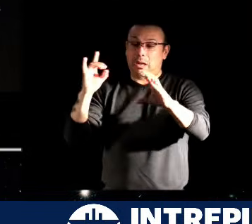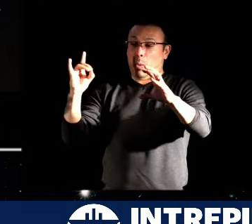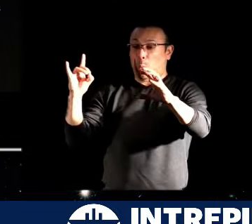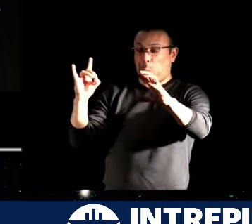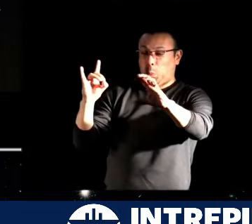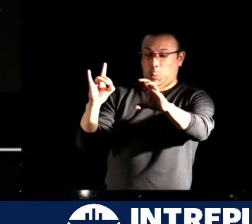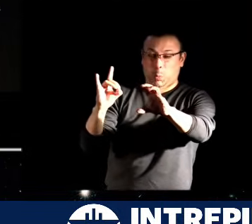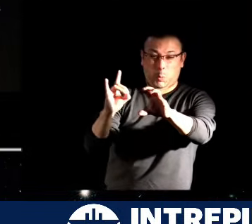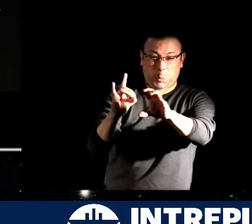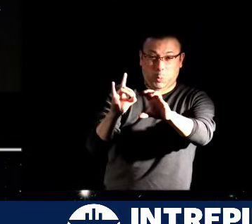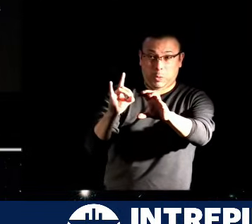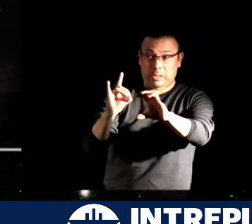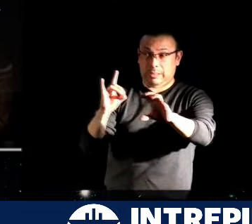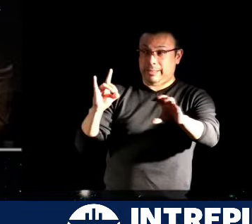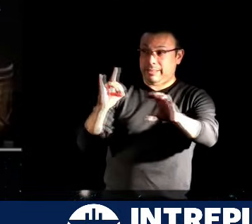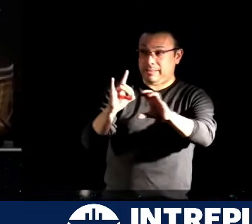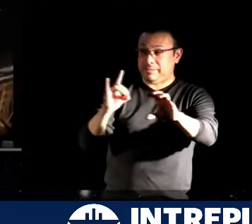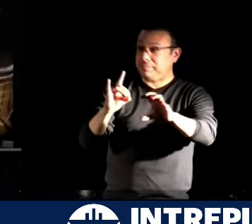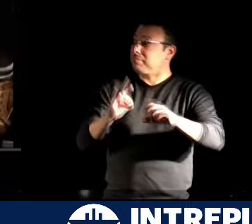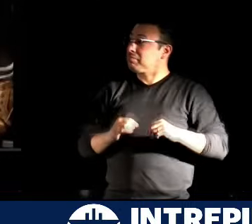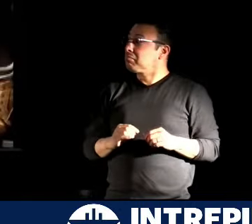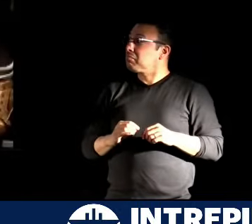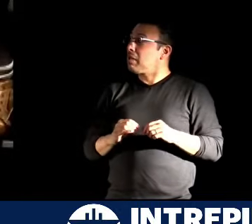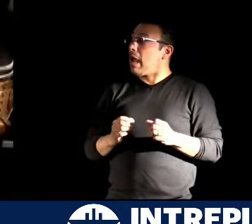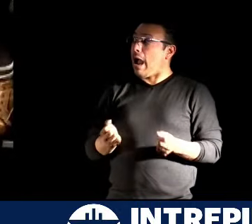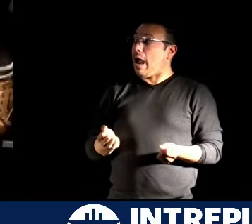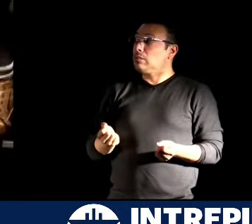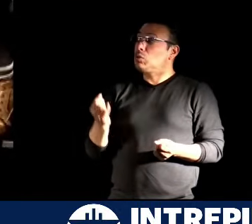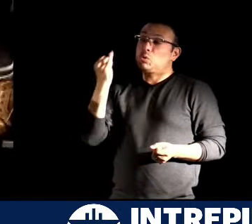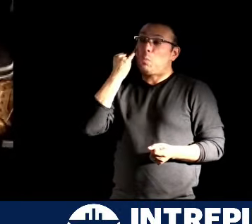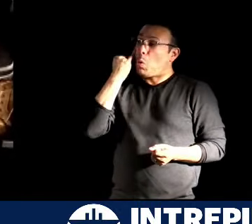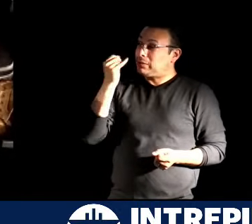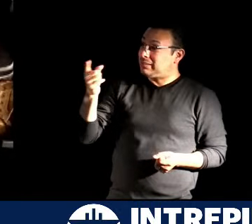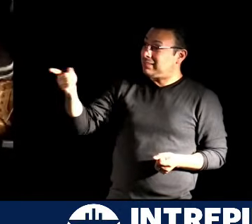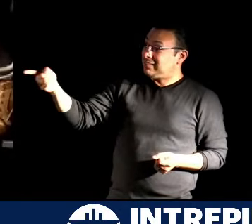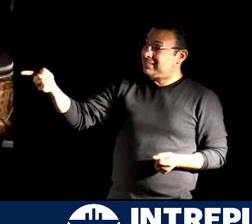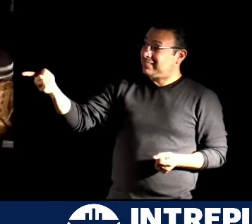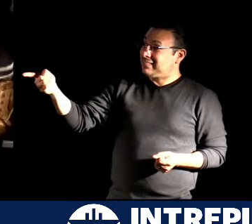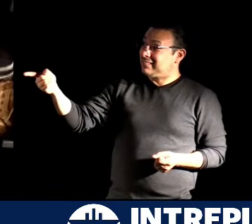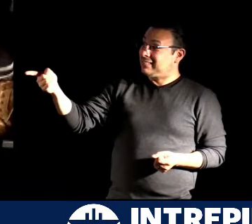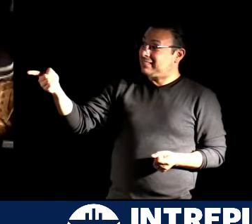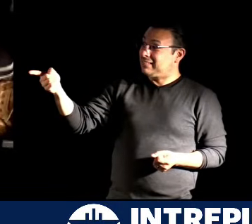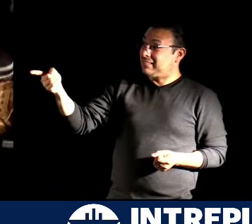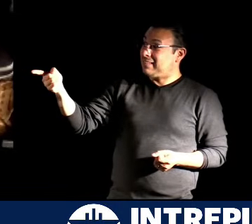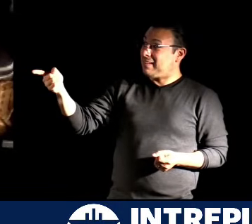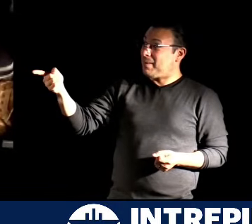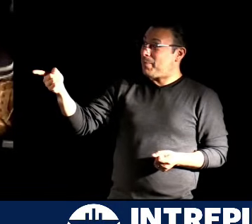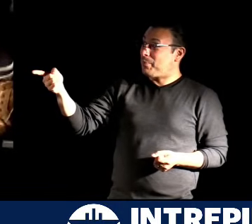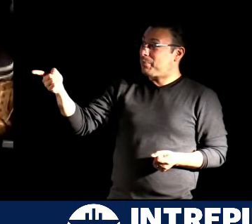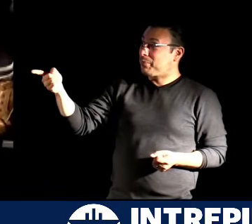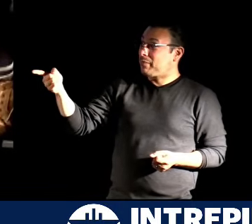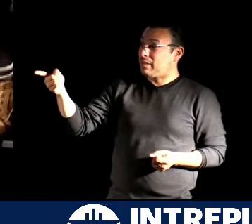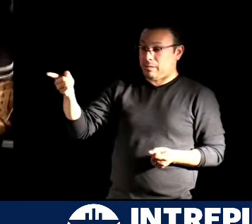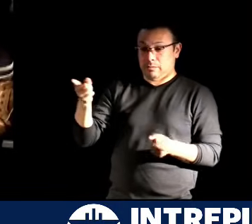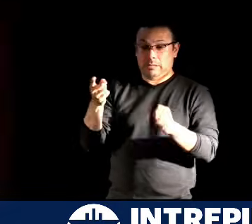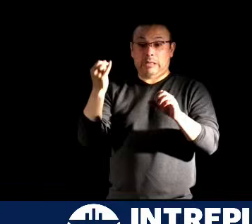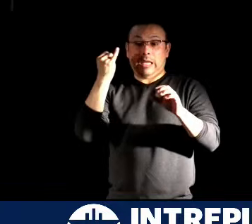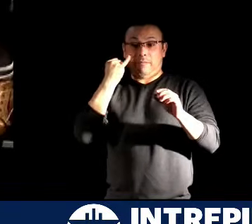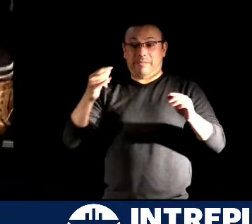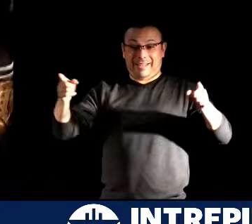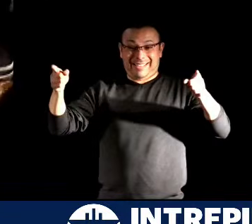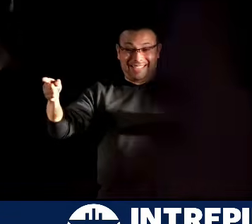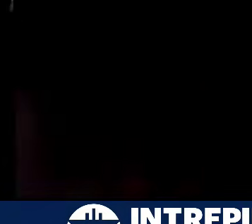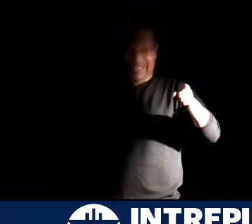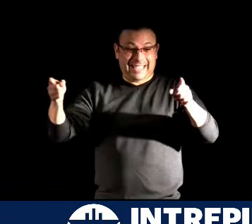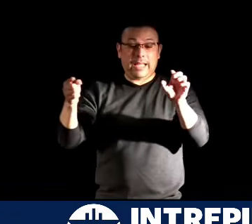distance, the sun-Earth distance is about 1 yard, Parker Solar Probe will be this close to the surface of the sun.